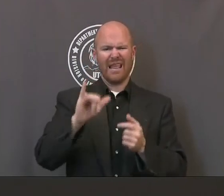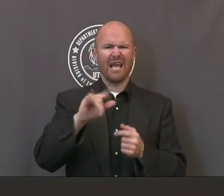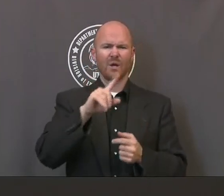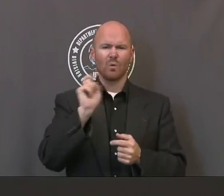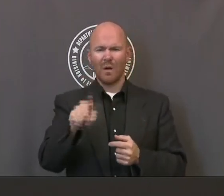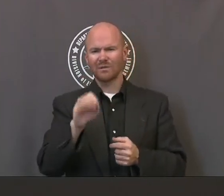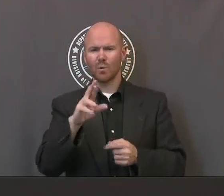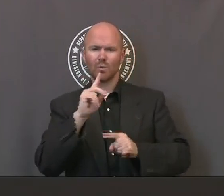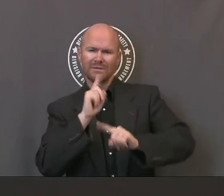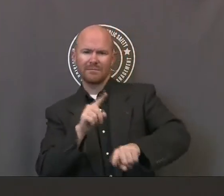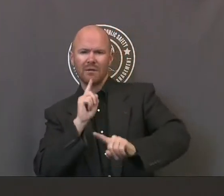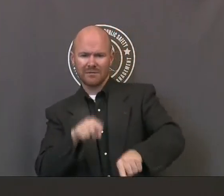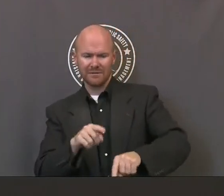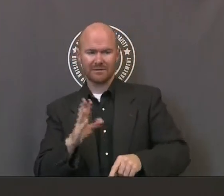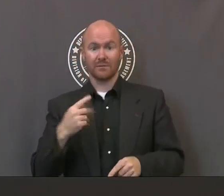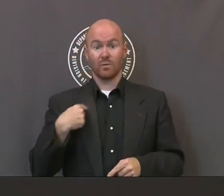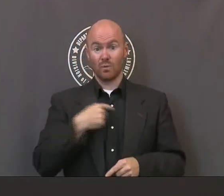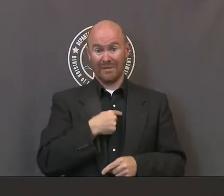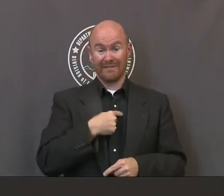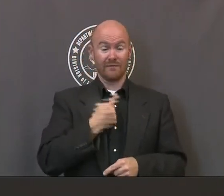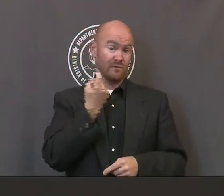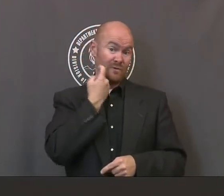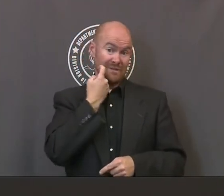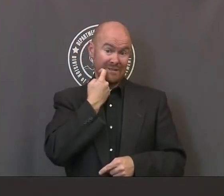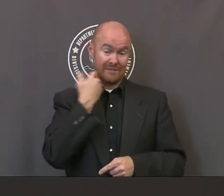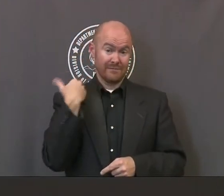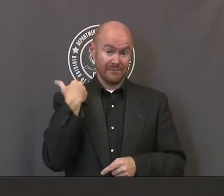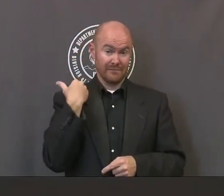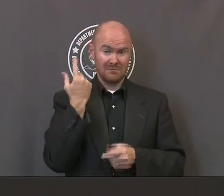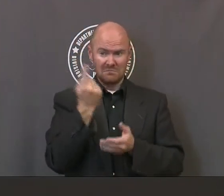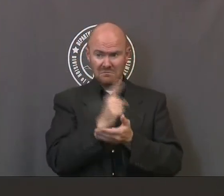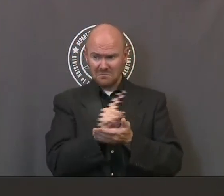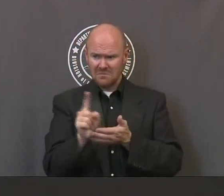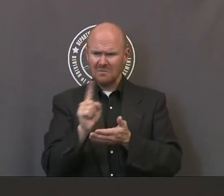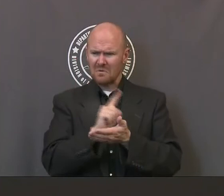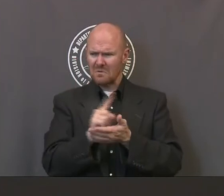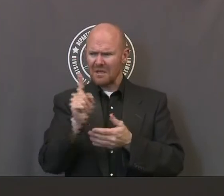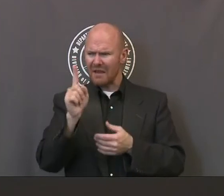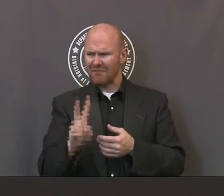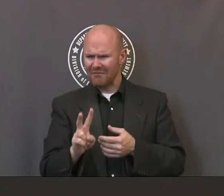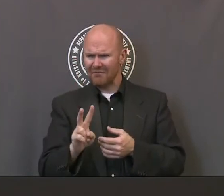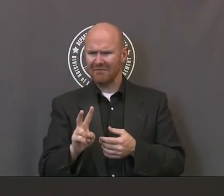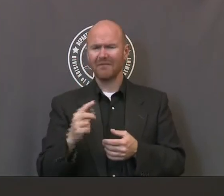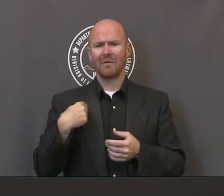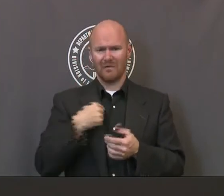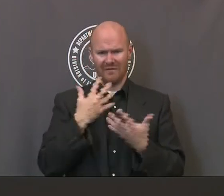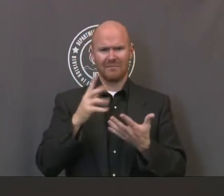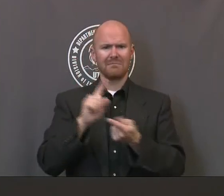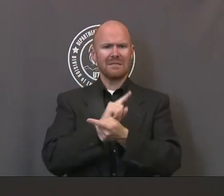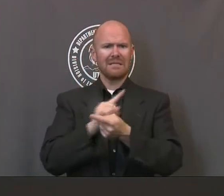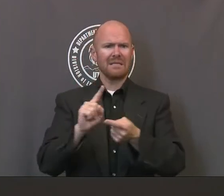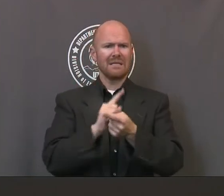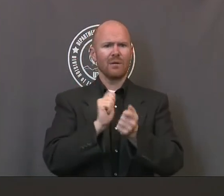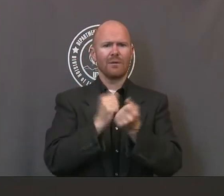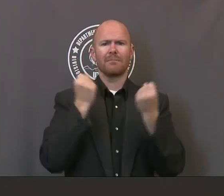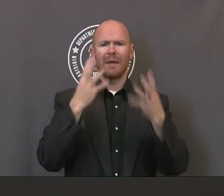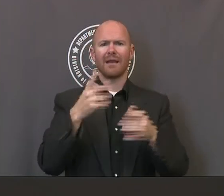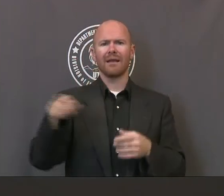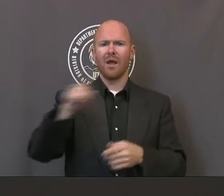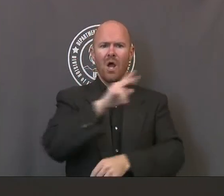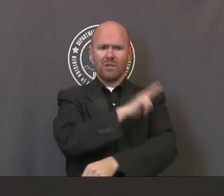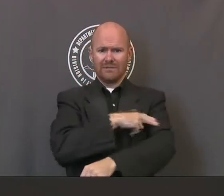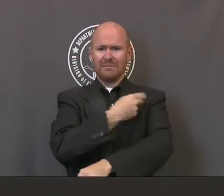that have been given. We have recently, in the recent week and a half, been meeting with the major hospital systems